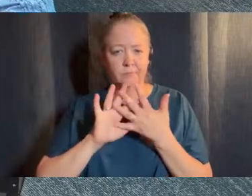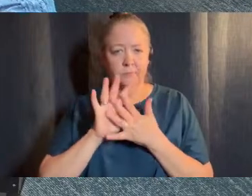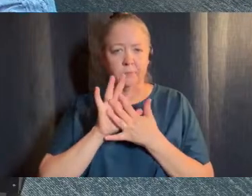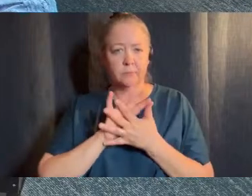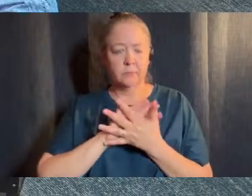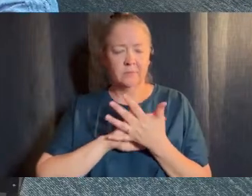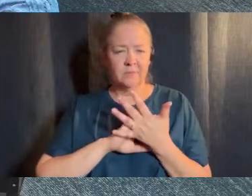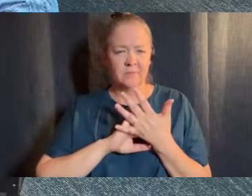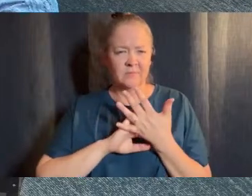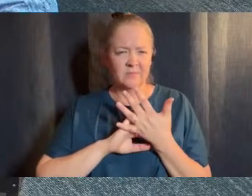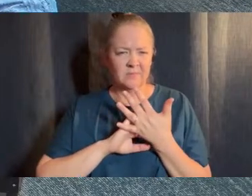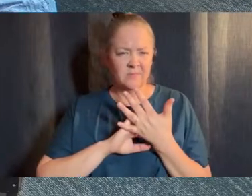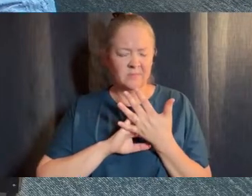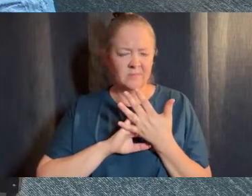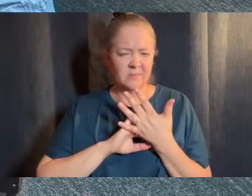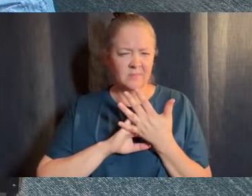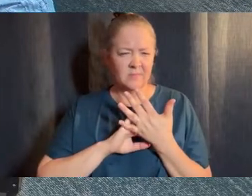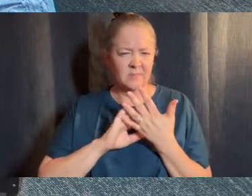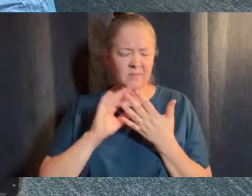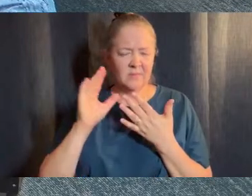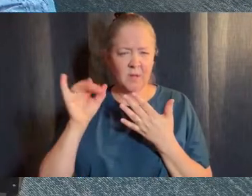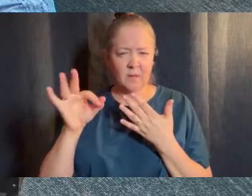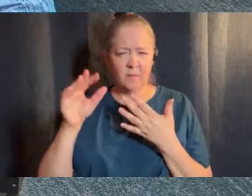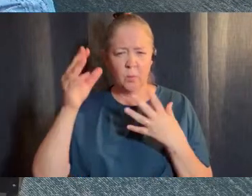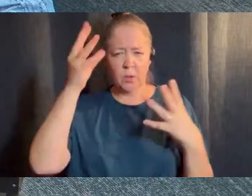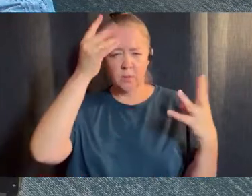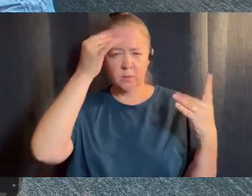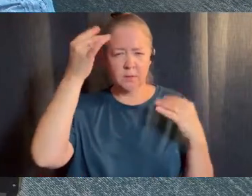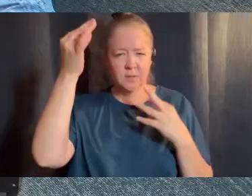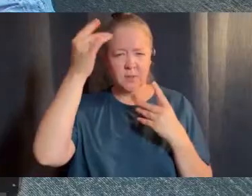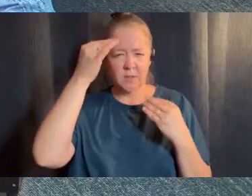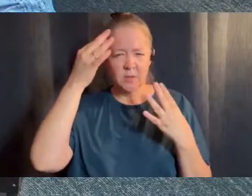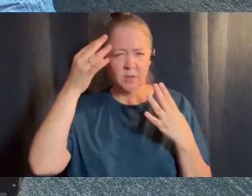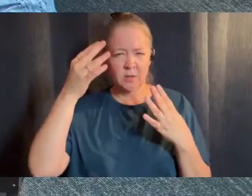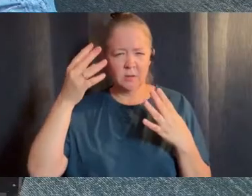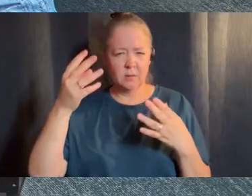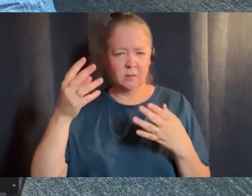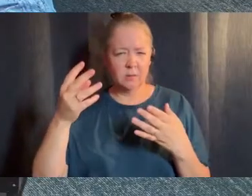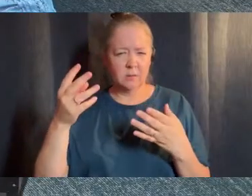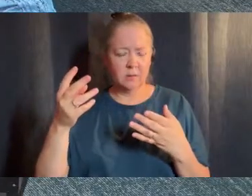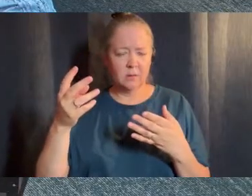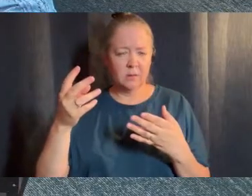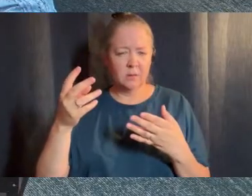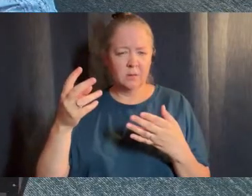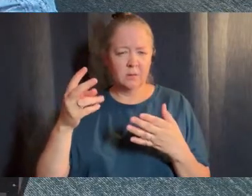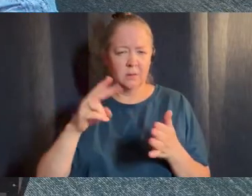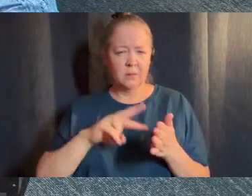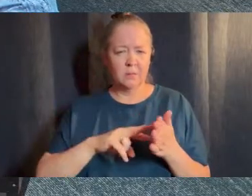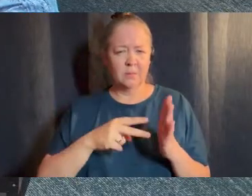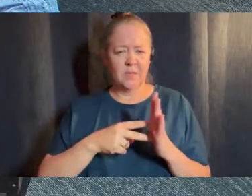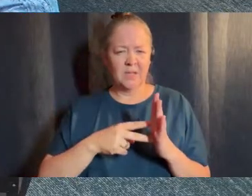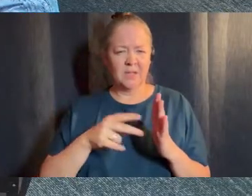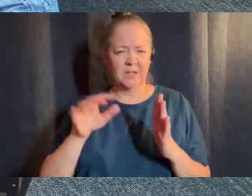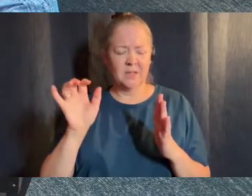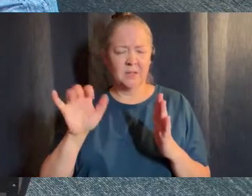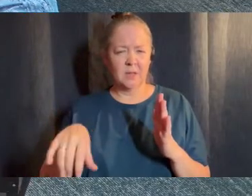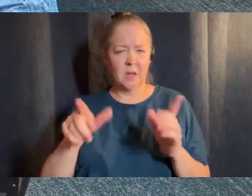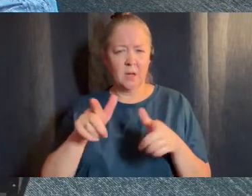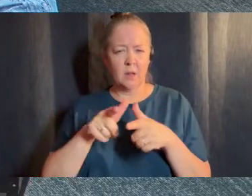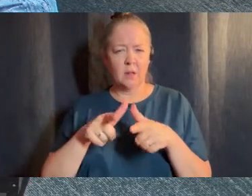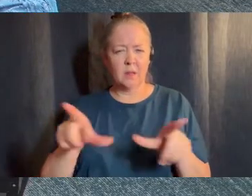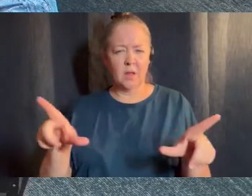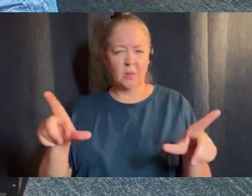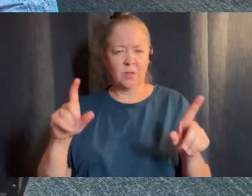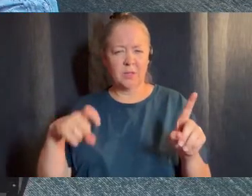consider you mean consider and give the benefit of the doubt, then that language needs to be changed. One